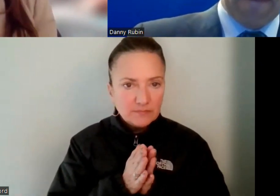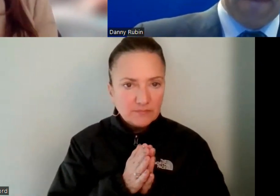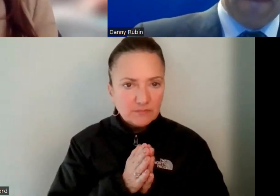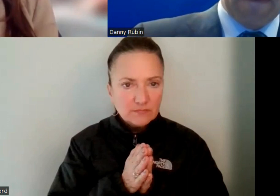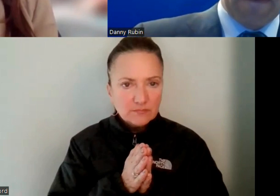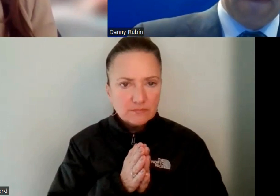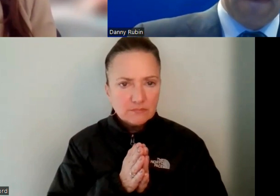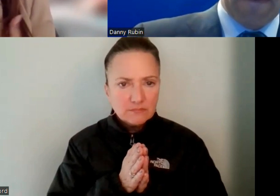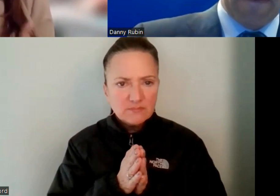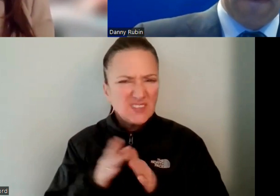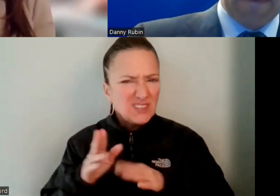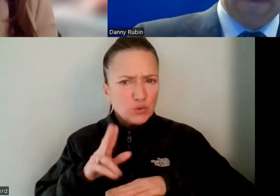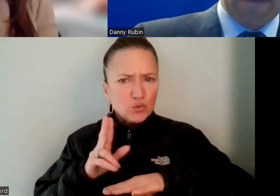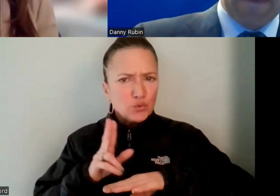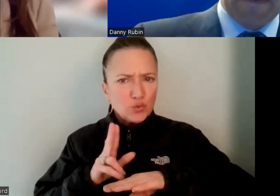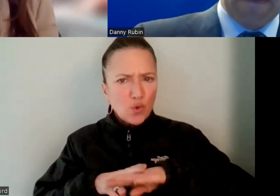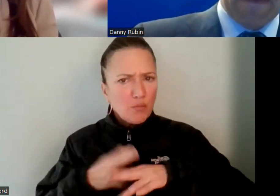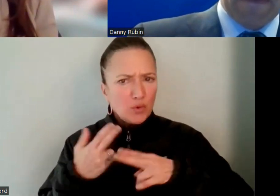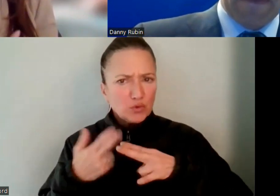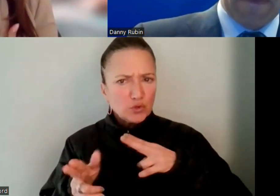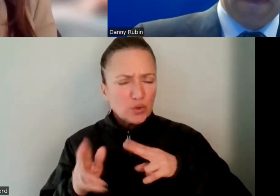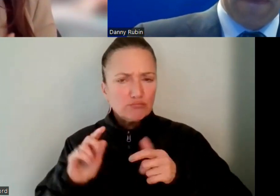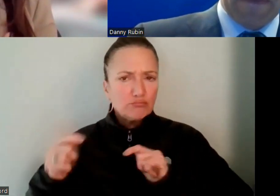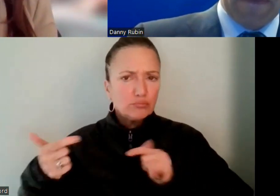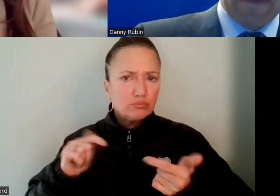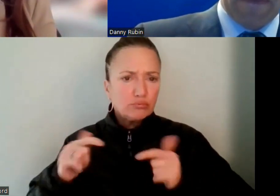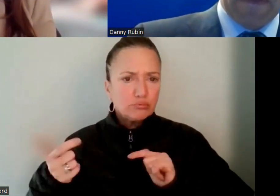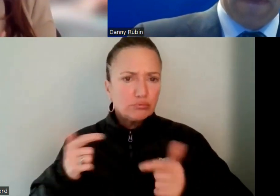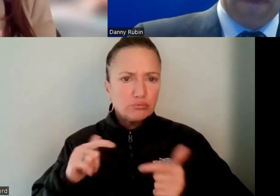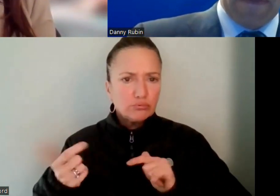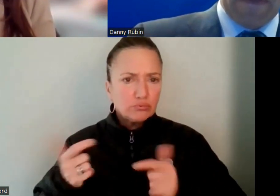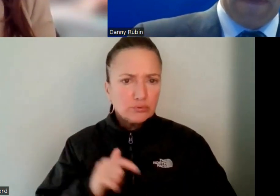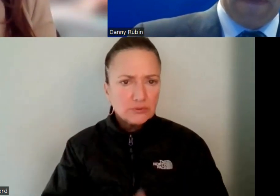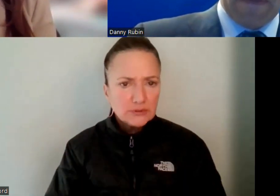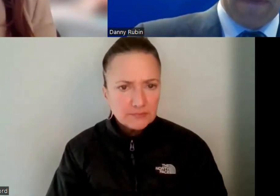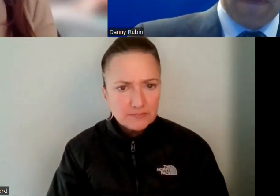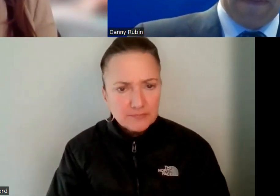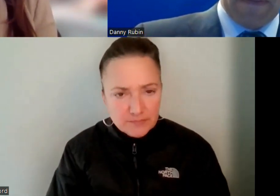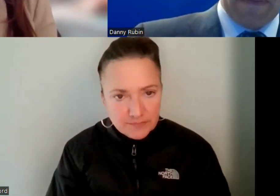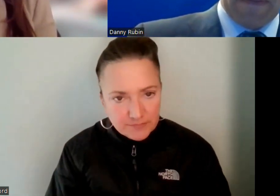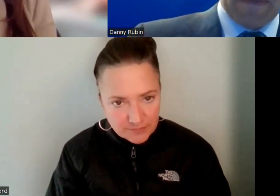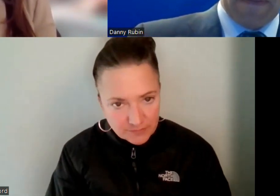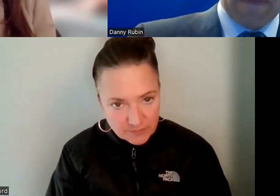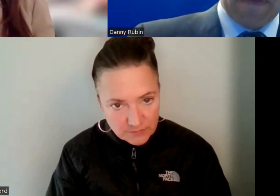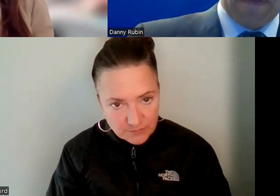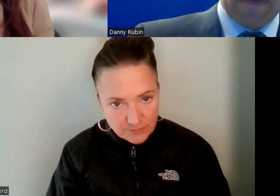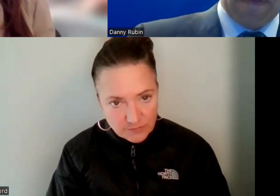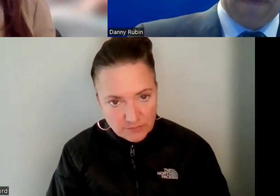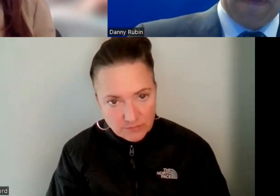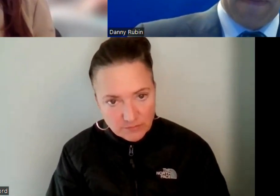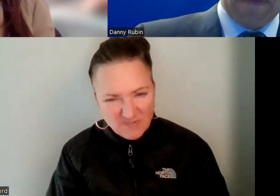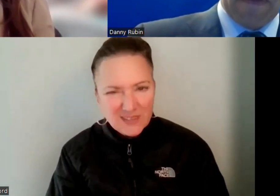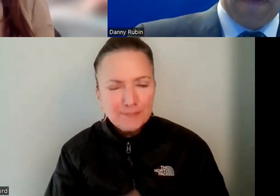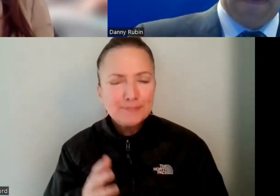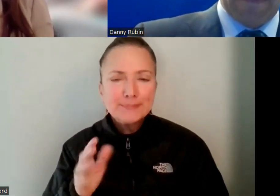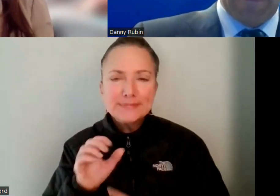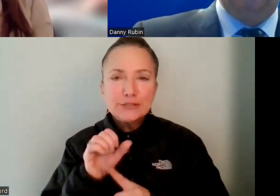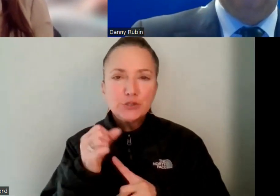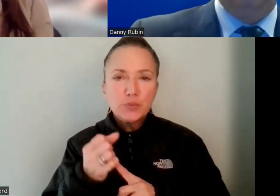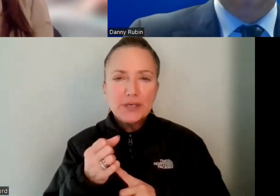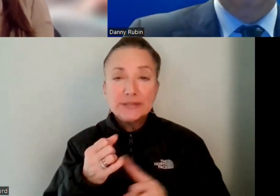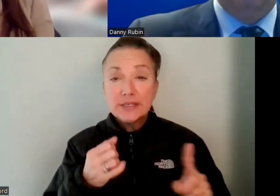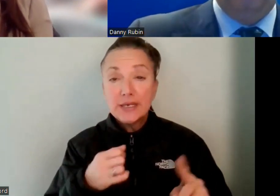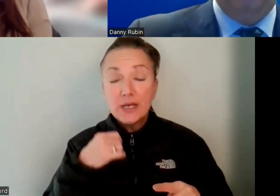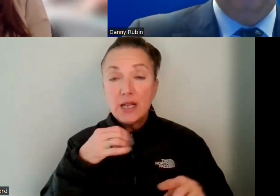very normal, I would say. It was very short, a lot of behavioral questions, and situational questions rather